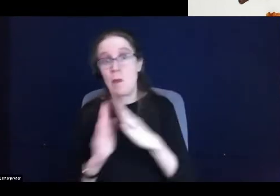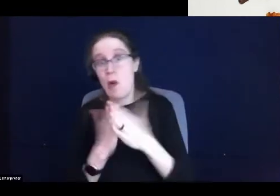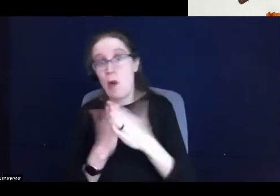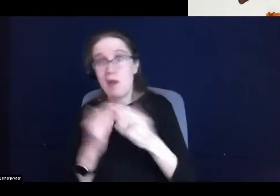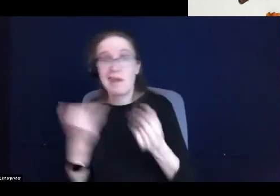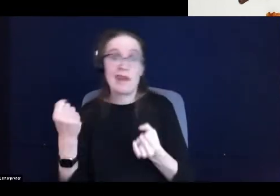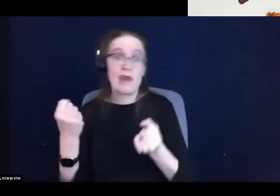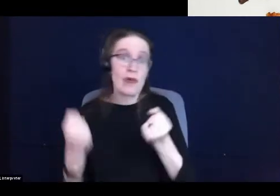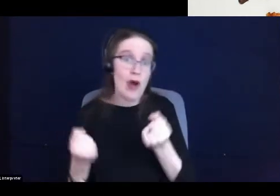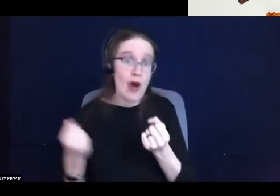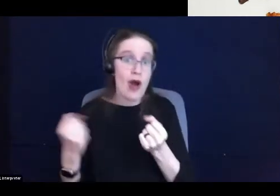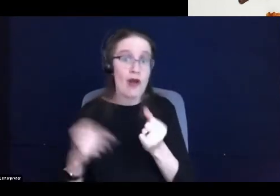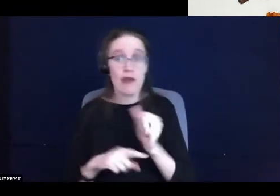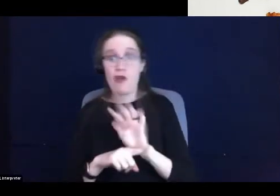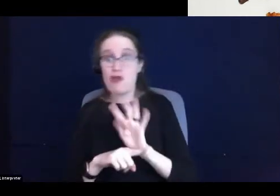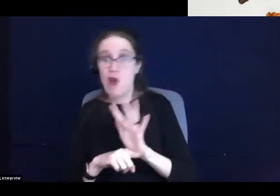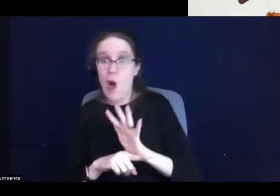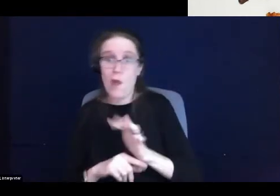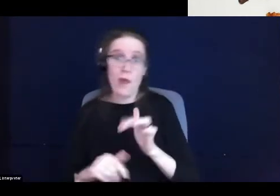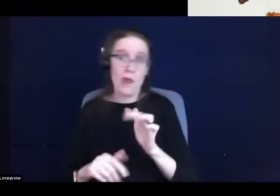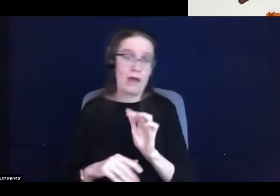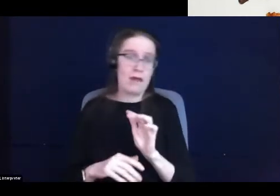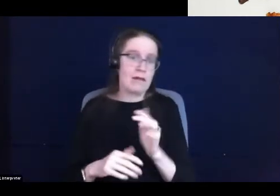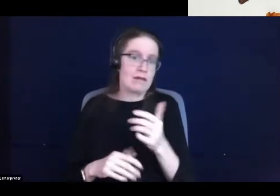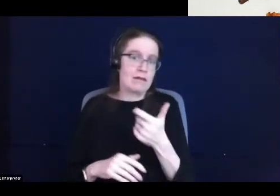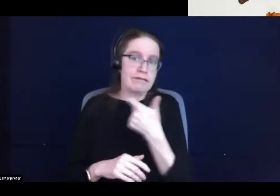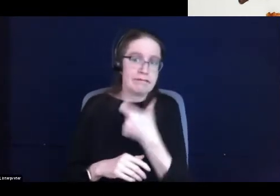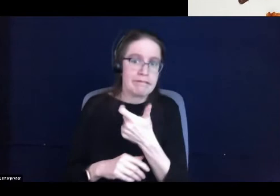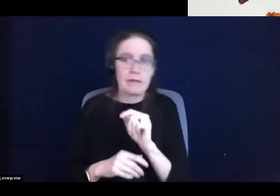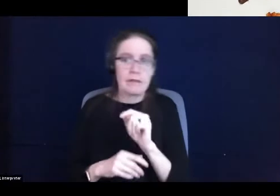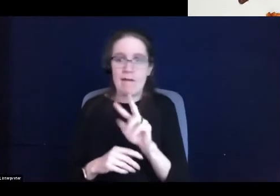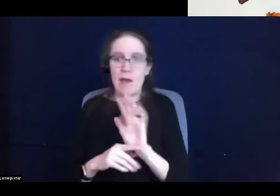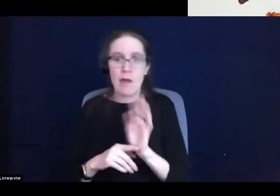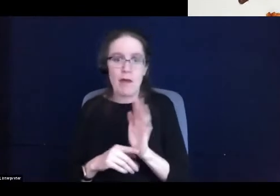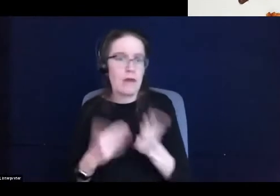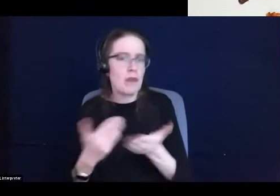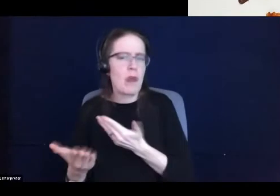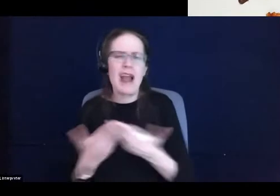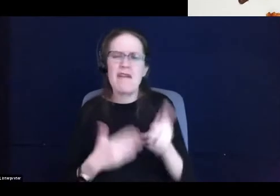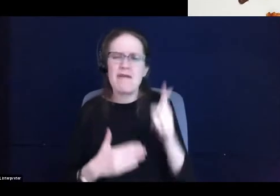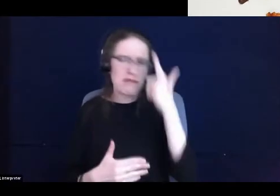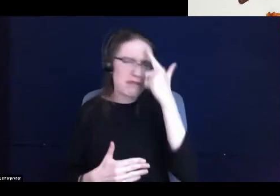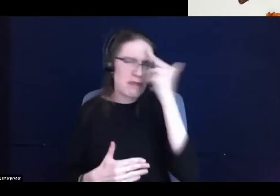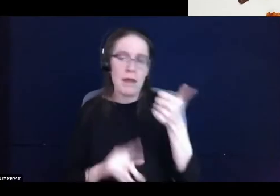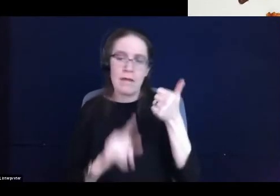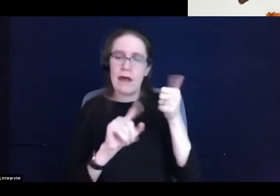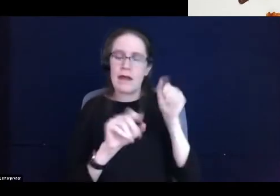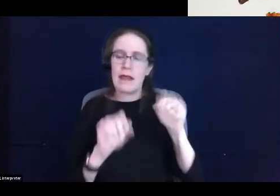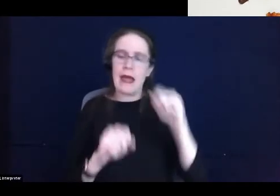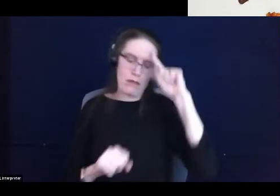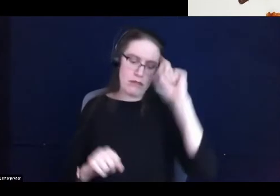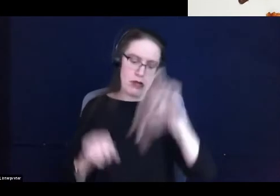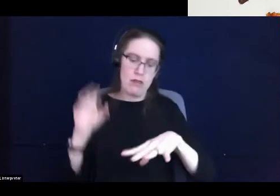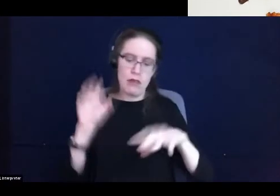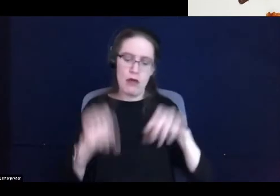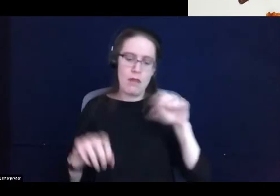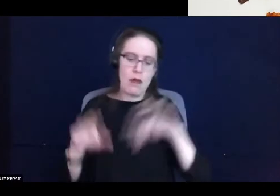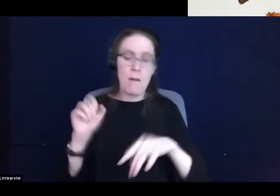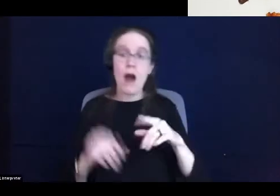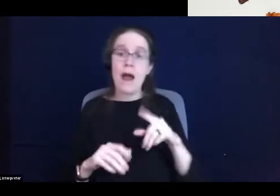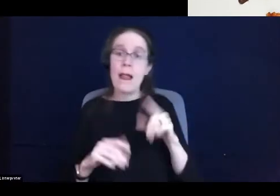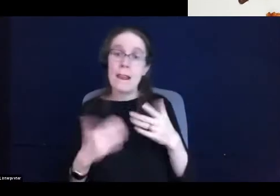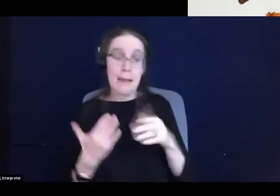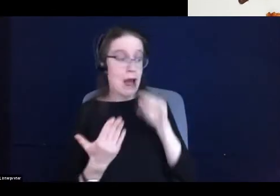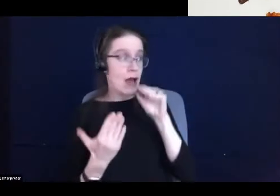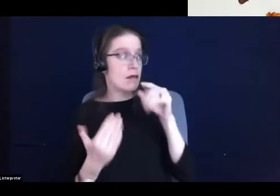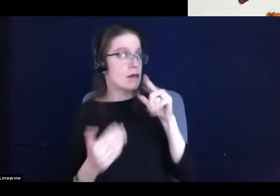shows, movies, whatever it is that they're able to list, right? And the more they go through that list, they might be able to notice that their breathing has slowed down because